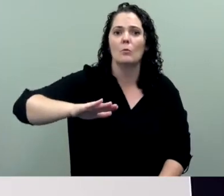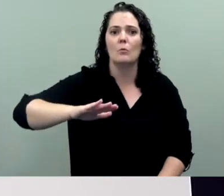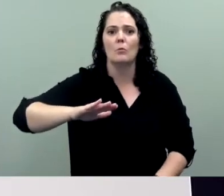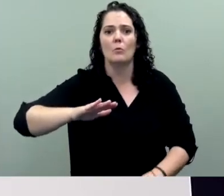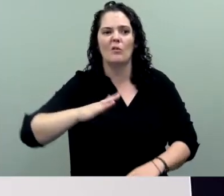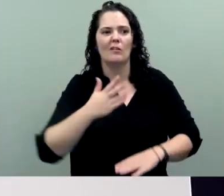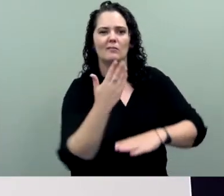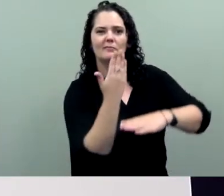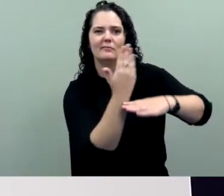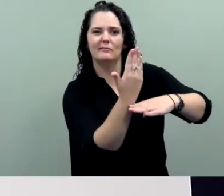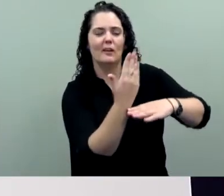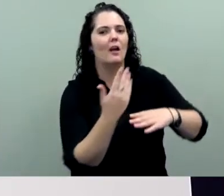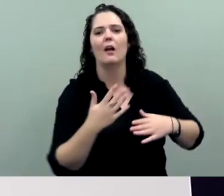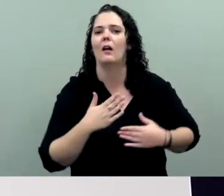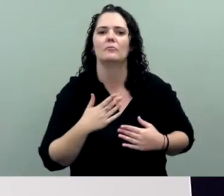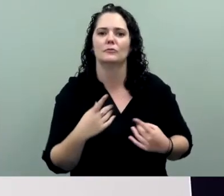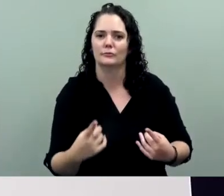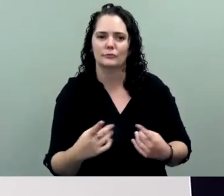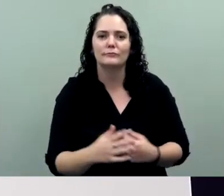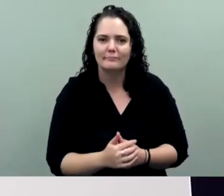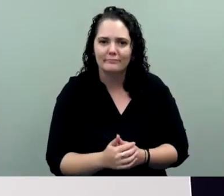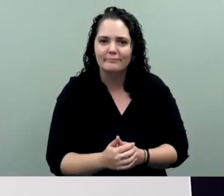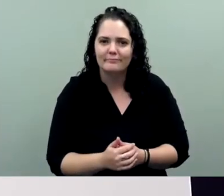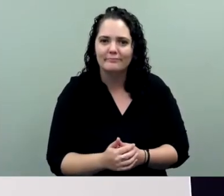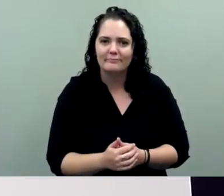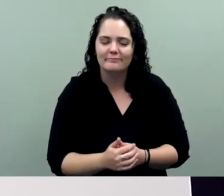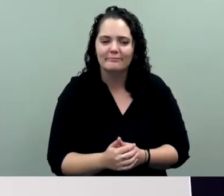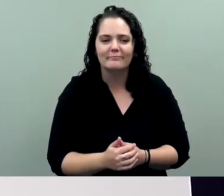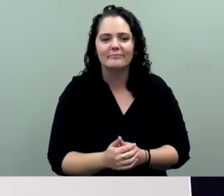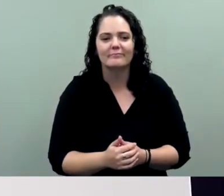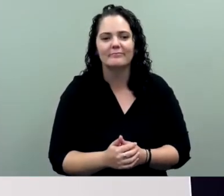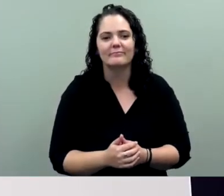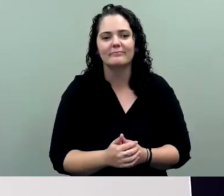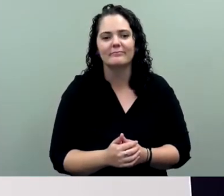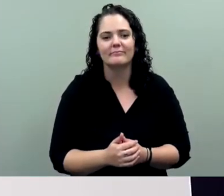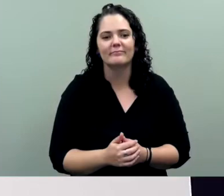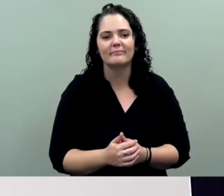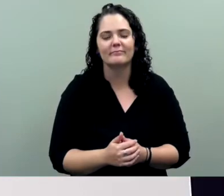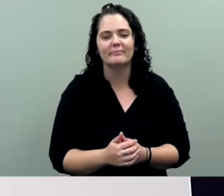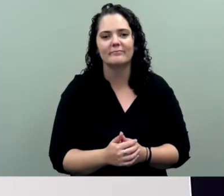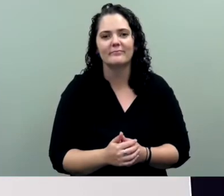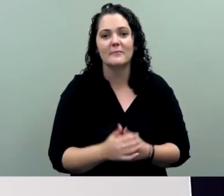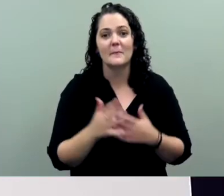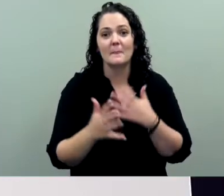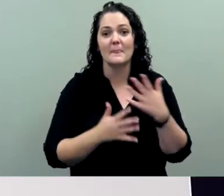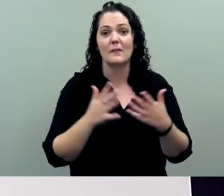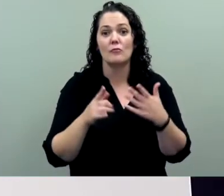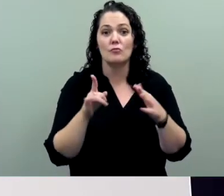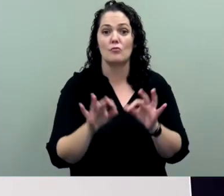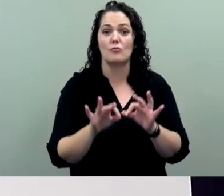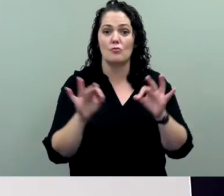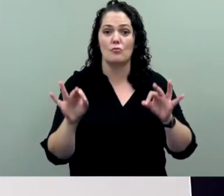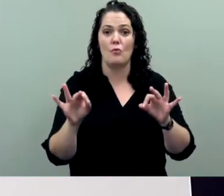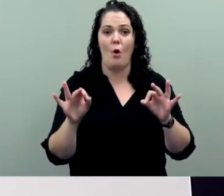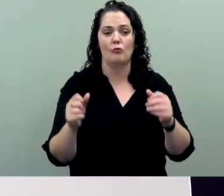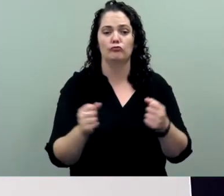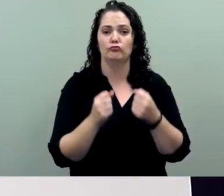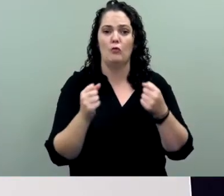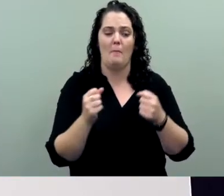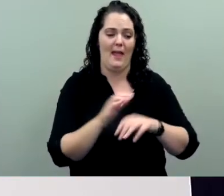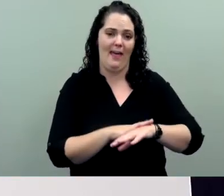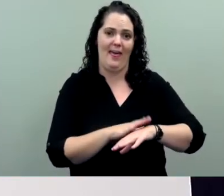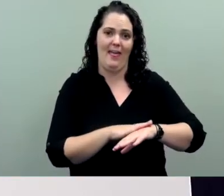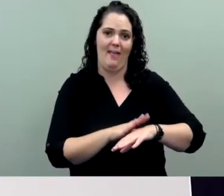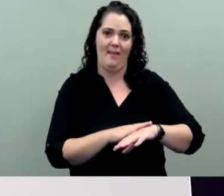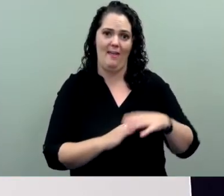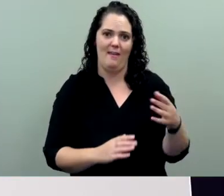this. Now, the important thing is not to start to eliminate your non-dominant hand and eliminate your middle and ring finger